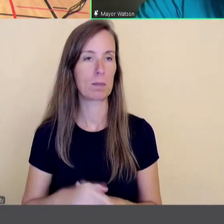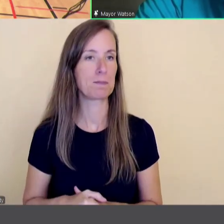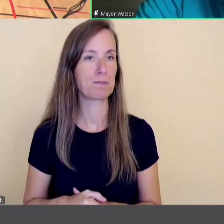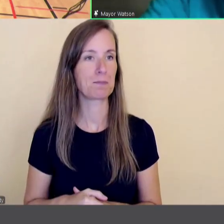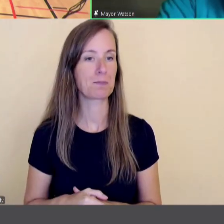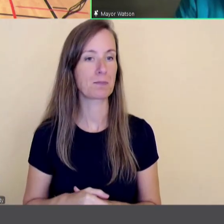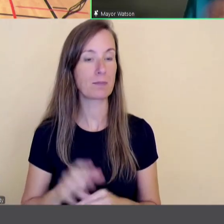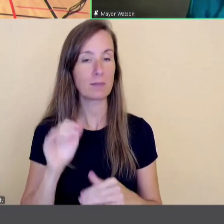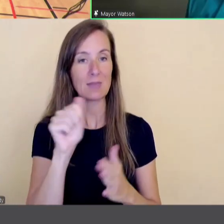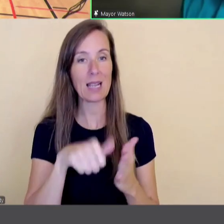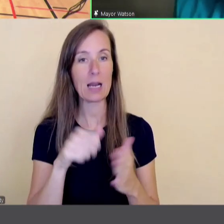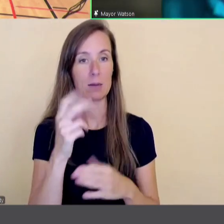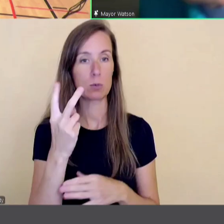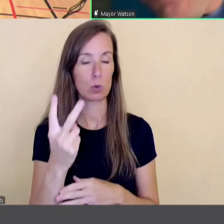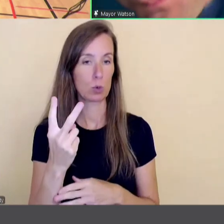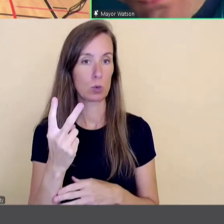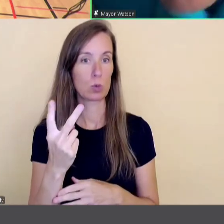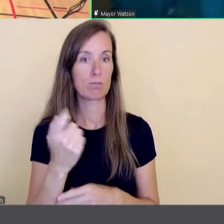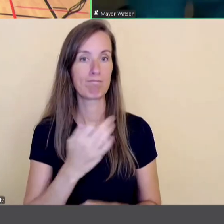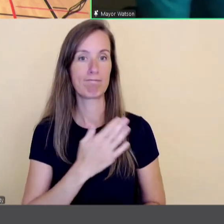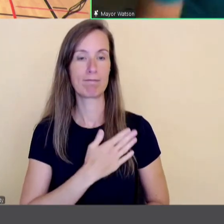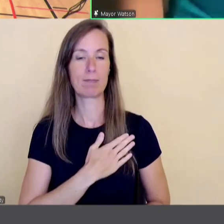Pledge of Allegiance.